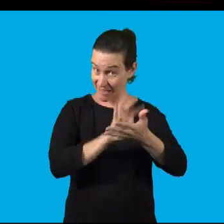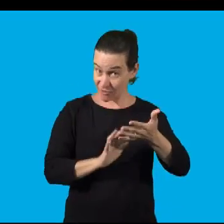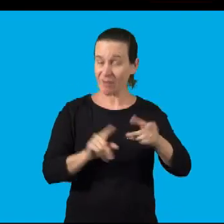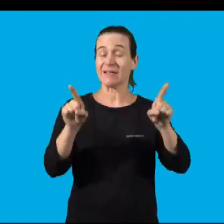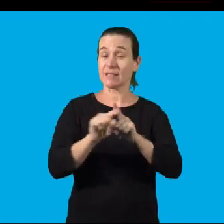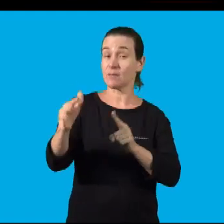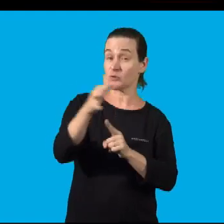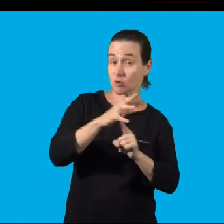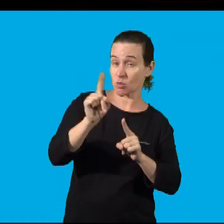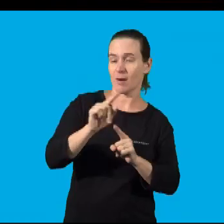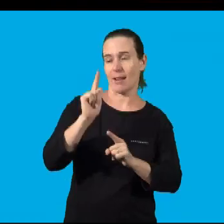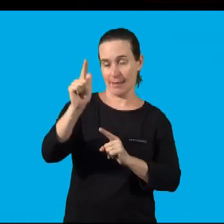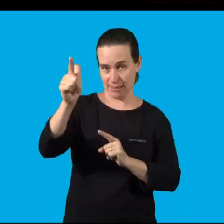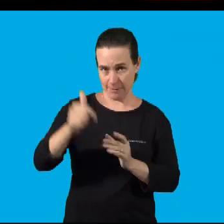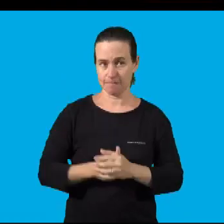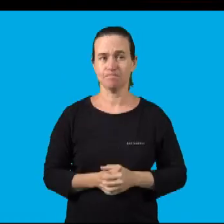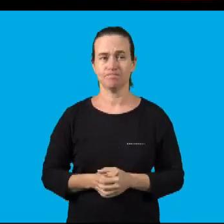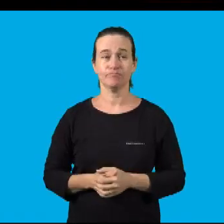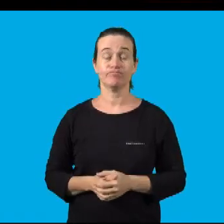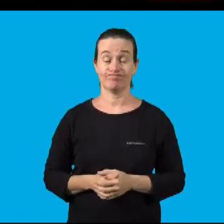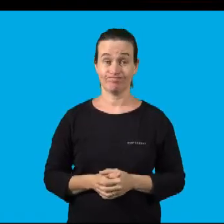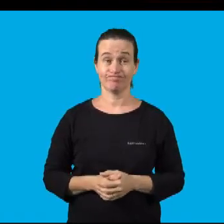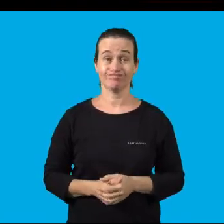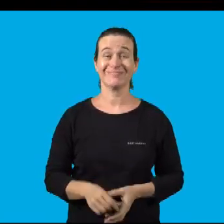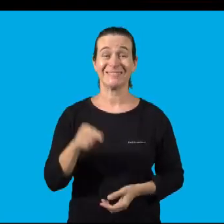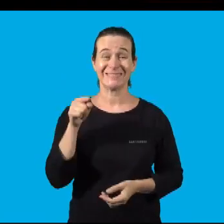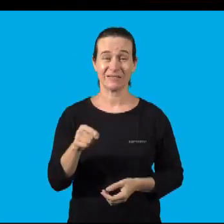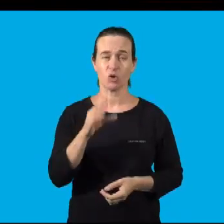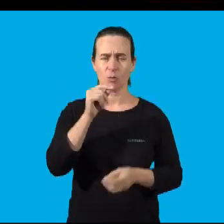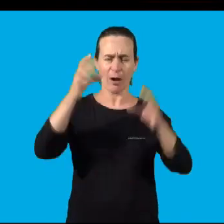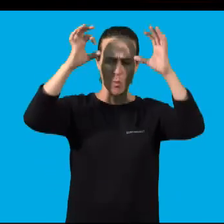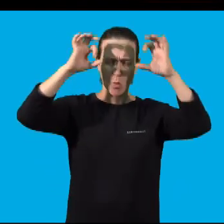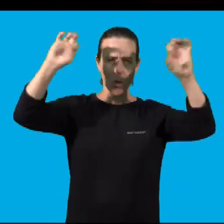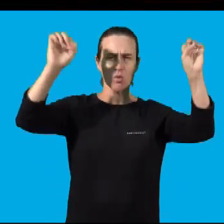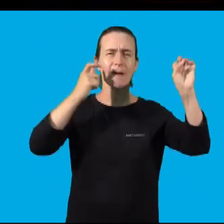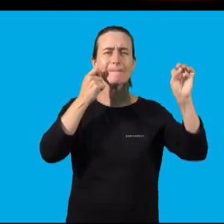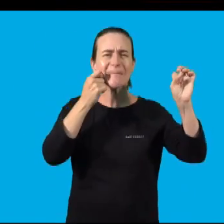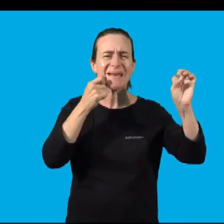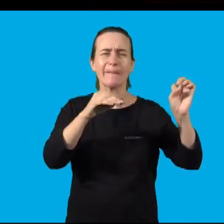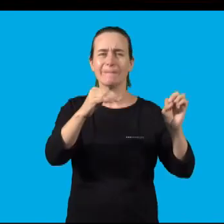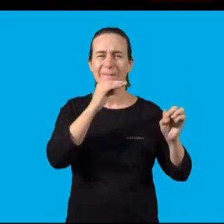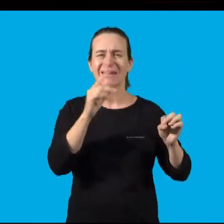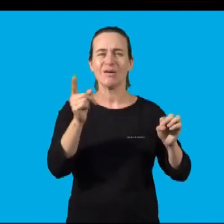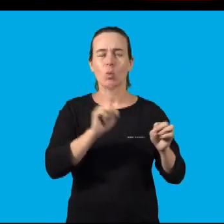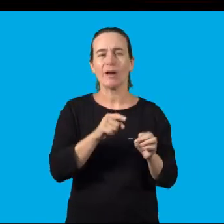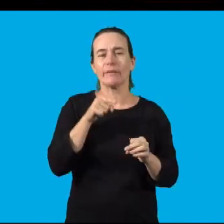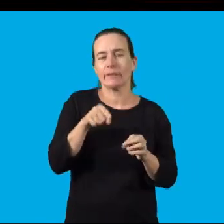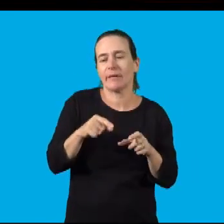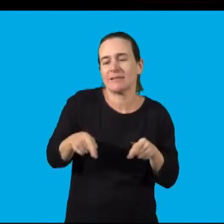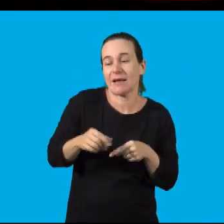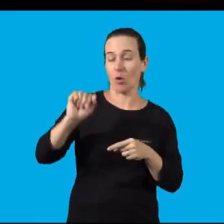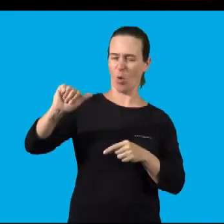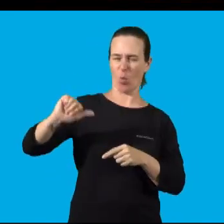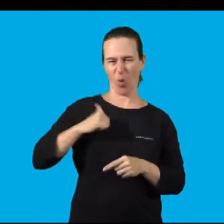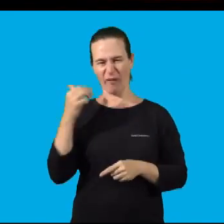it later in the play. So, in this extract, Othello's reference to horned men alludes to men